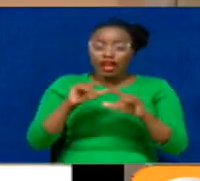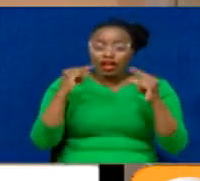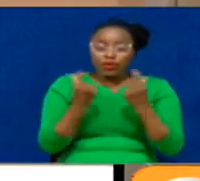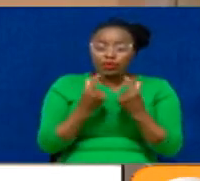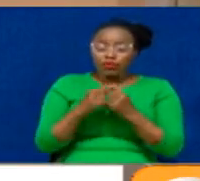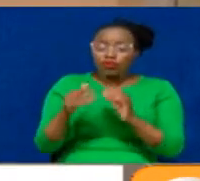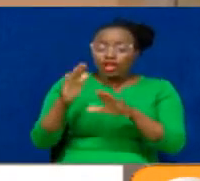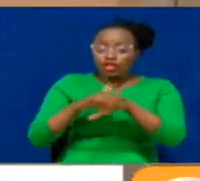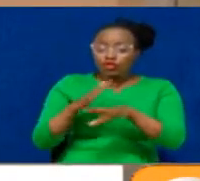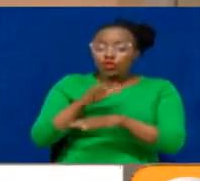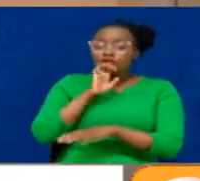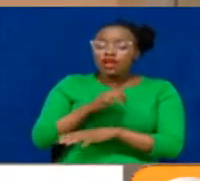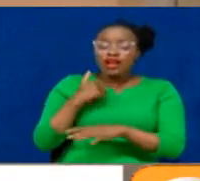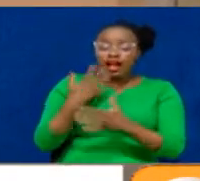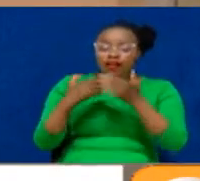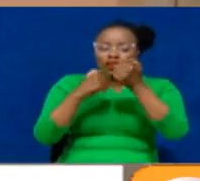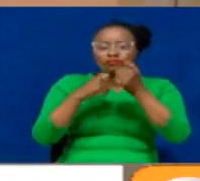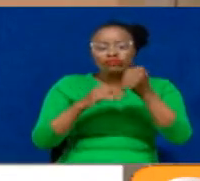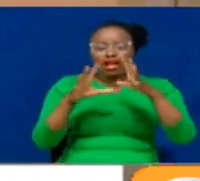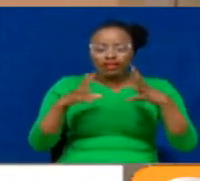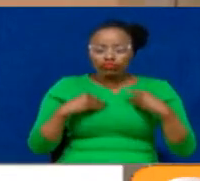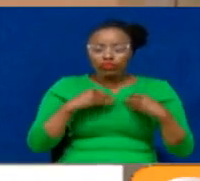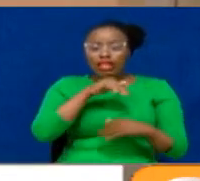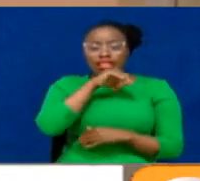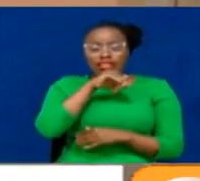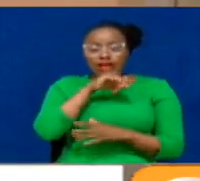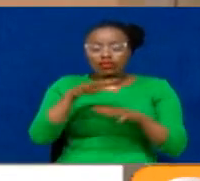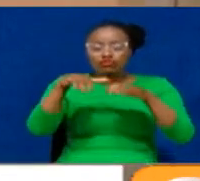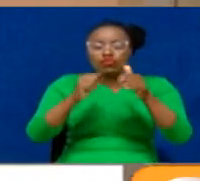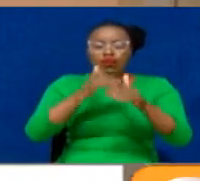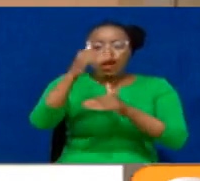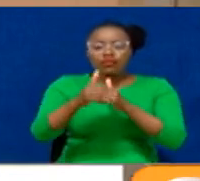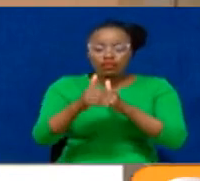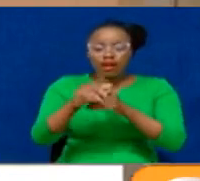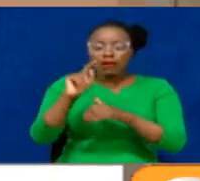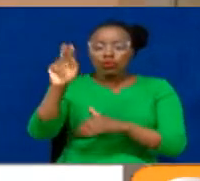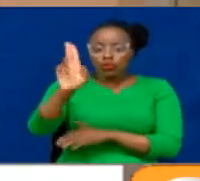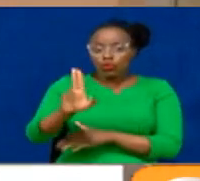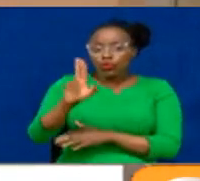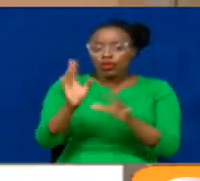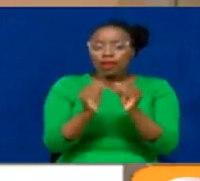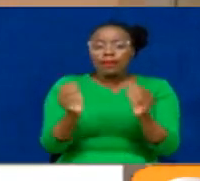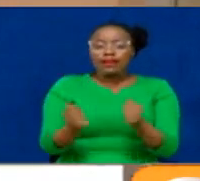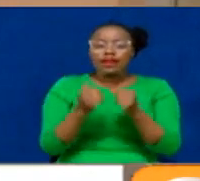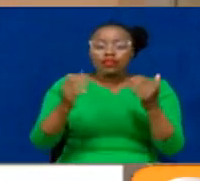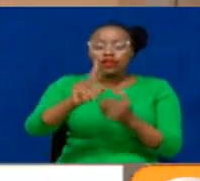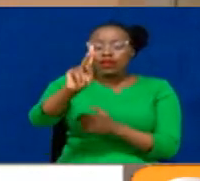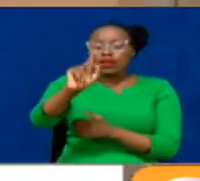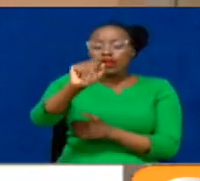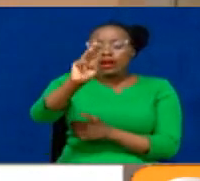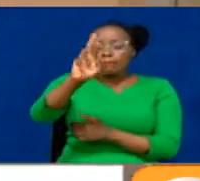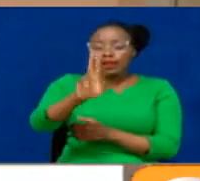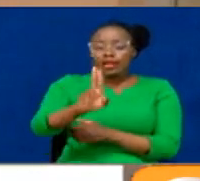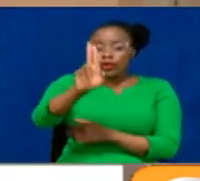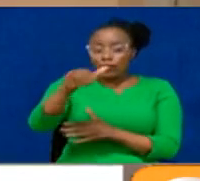A group of Gikuyu elders have endorsed ODM leader Raila Odinga to succeed President Uhuru Kenyatta in a meeting held at the Kabiru